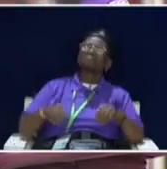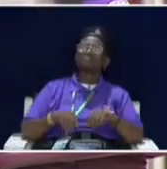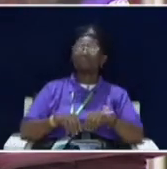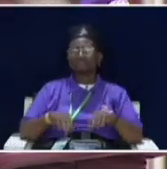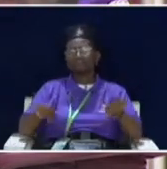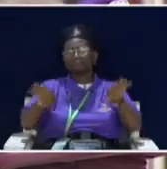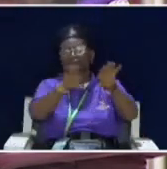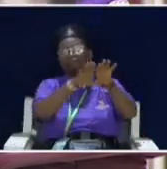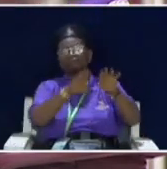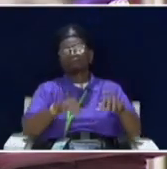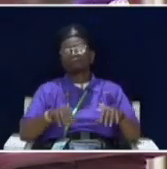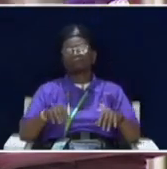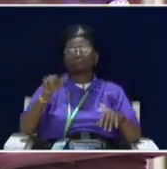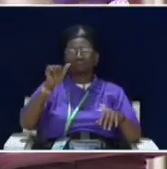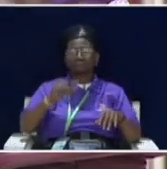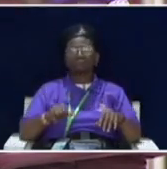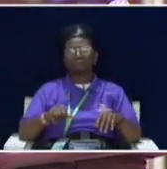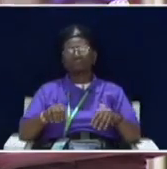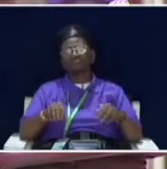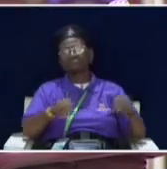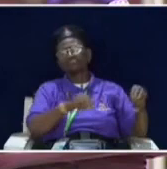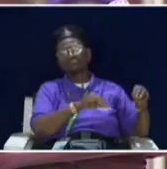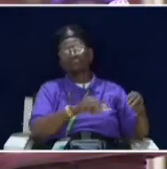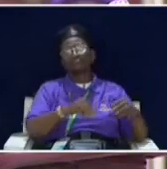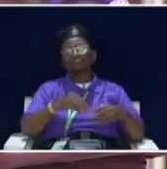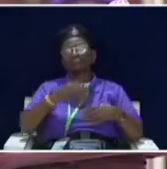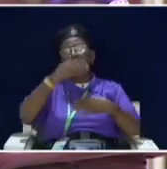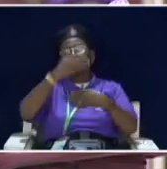they move forward by faith.